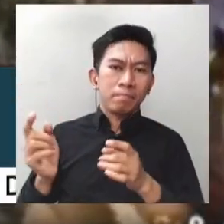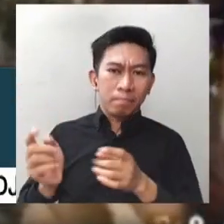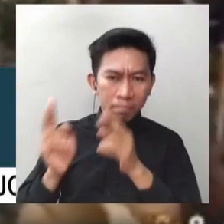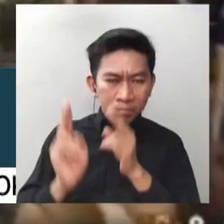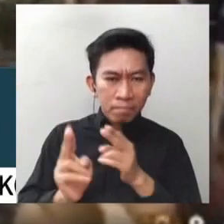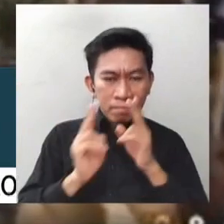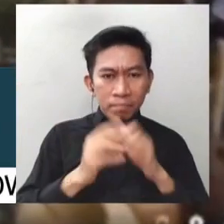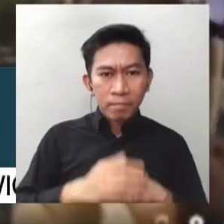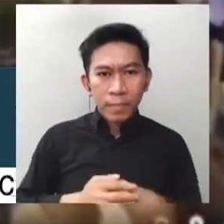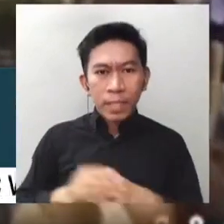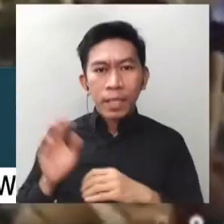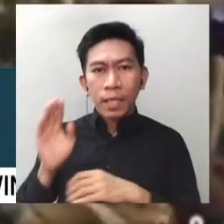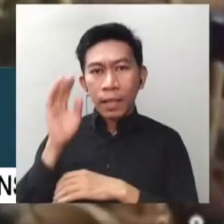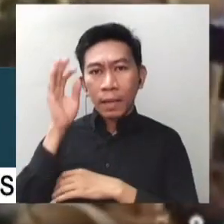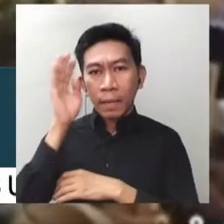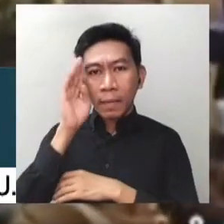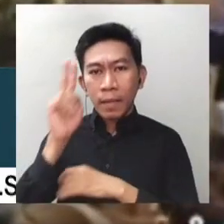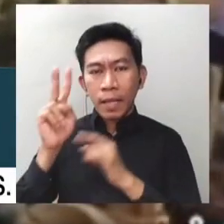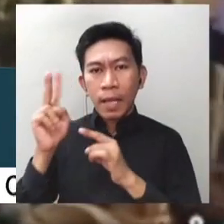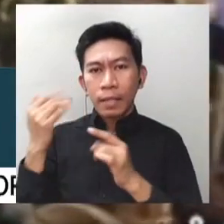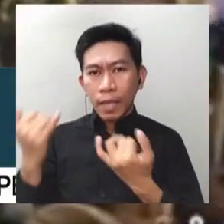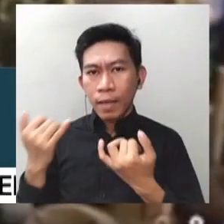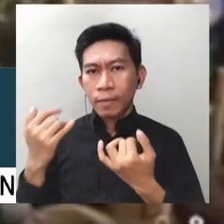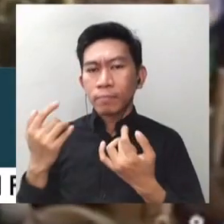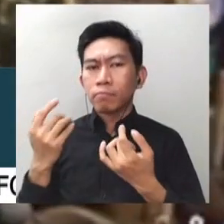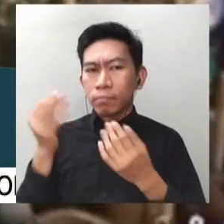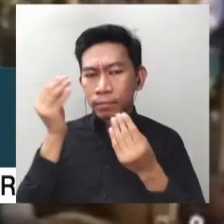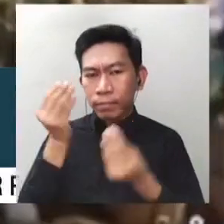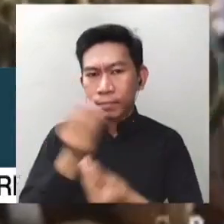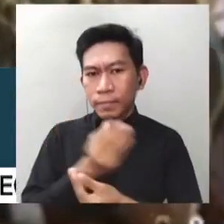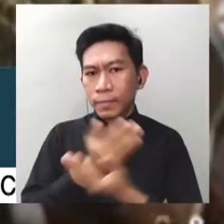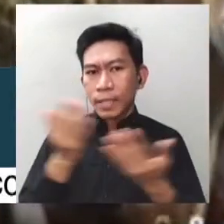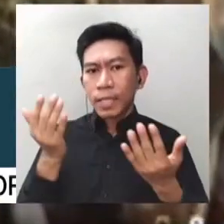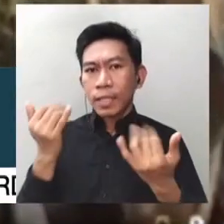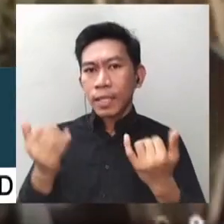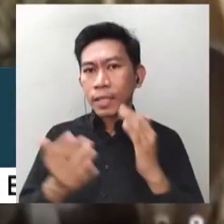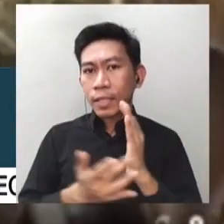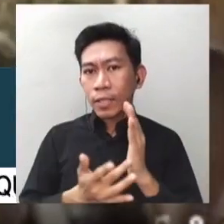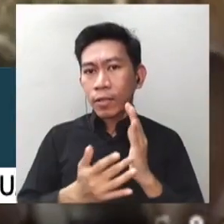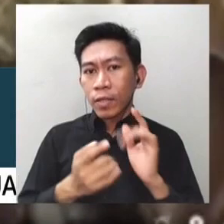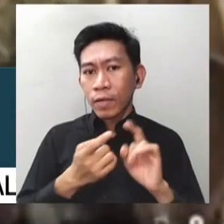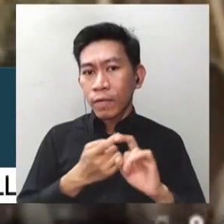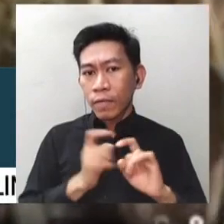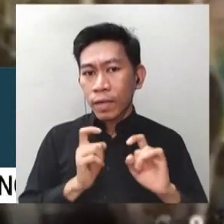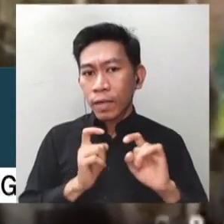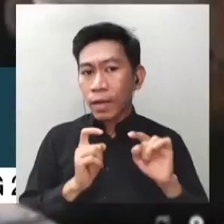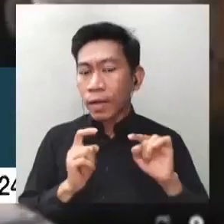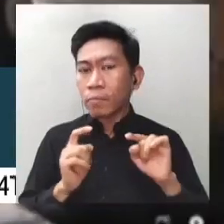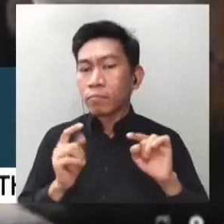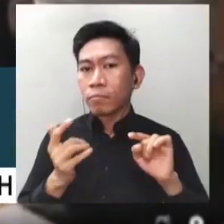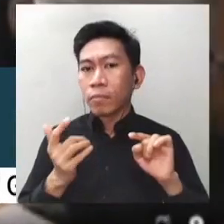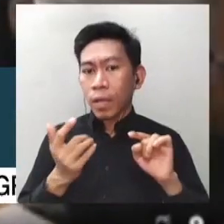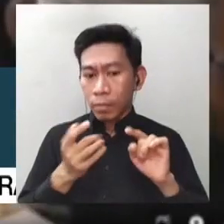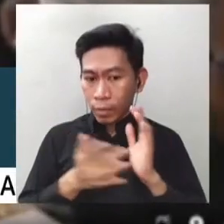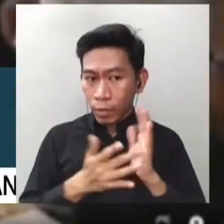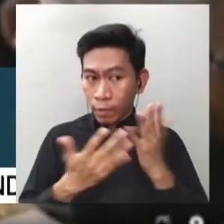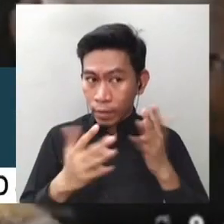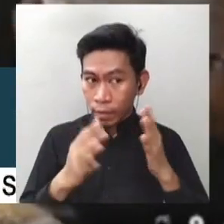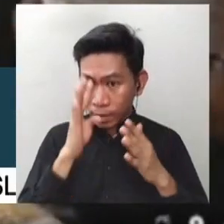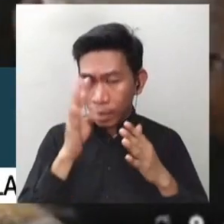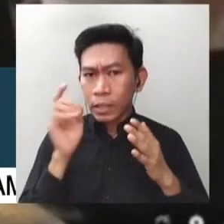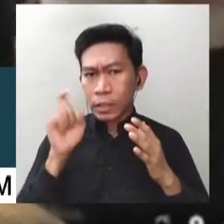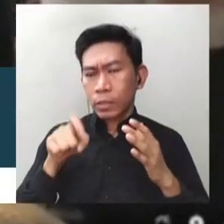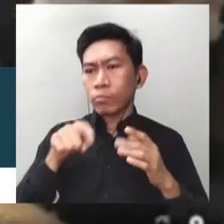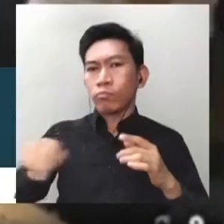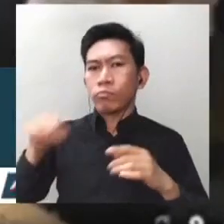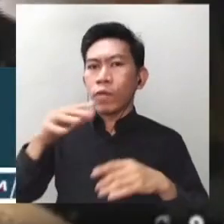working to ensure that agricultural research, as well as the technologies coming from it, will be made available to the benefit of the farmers and